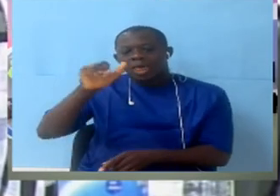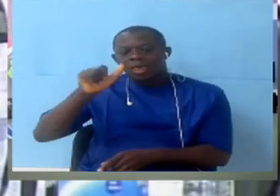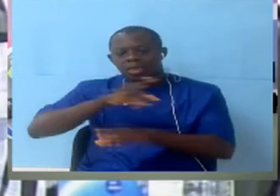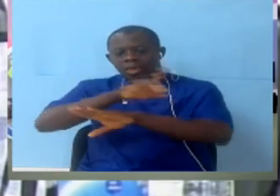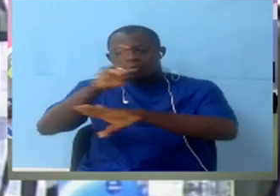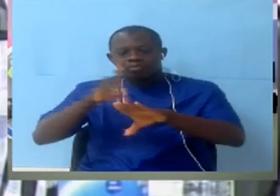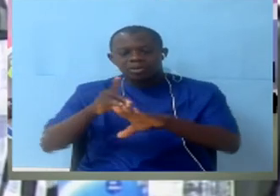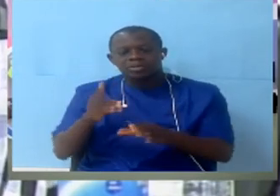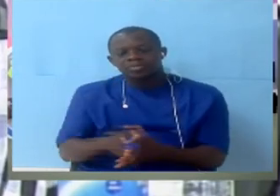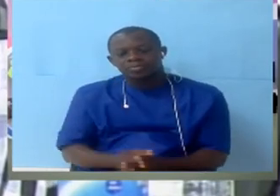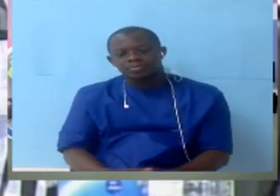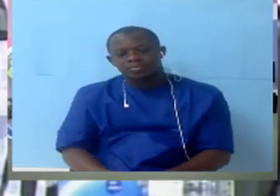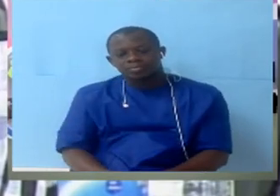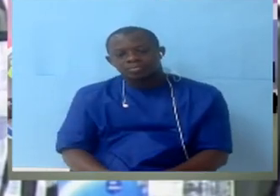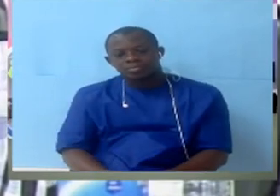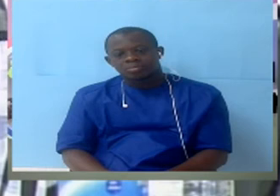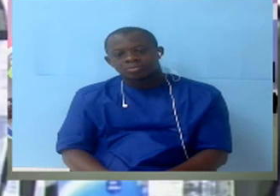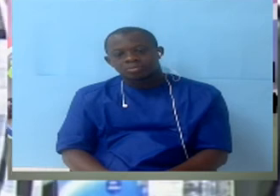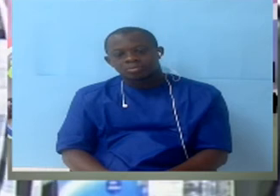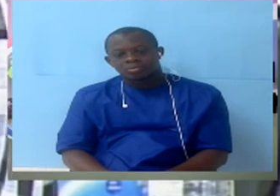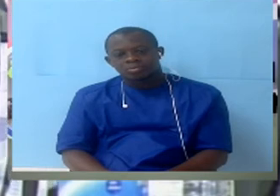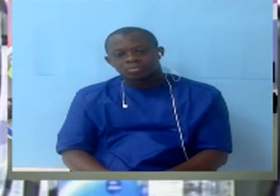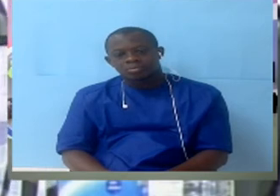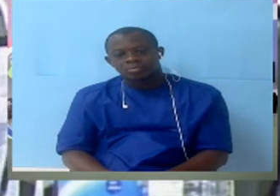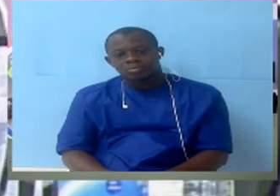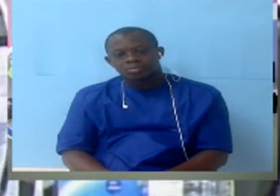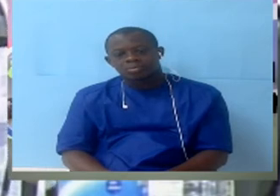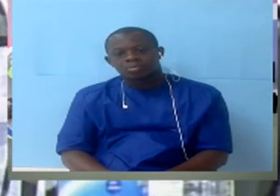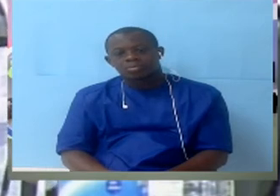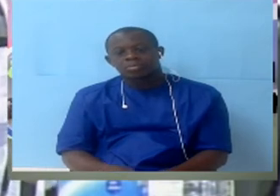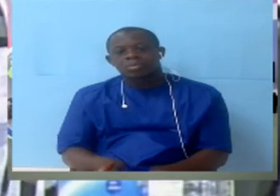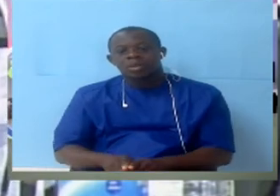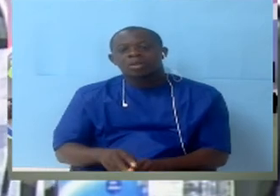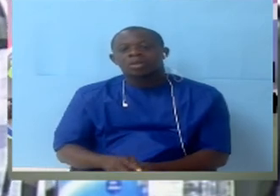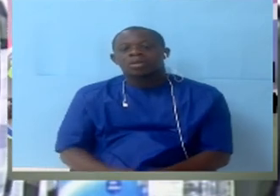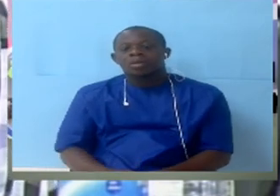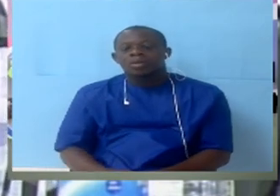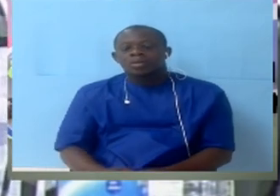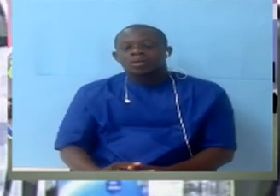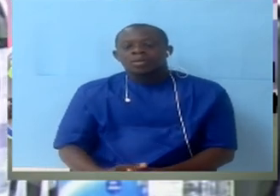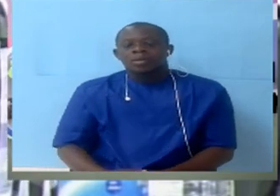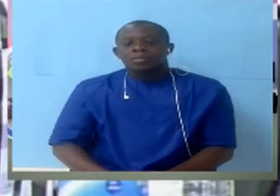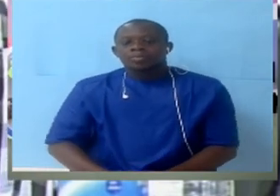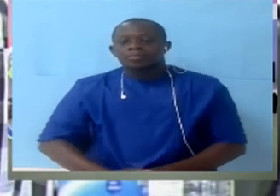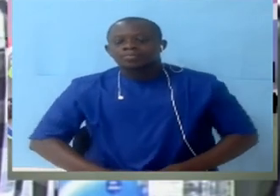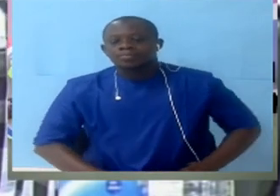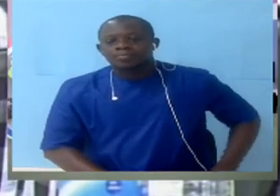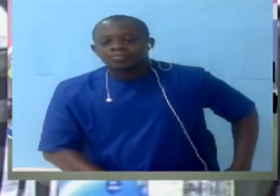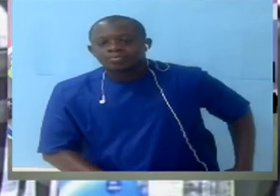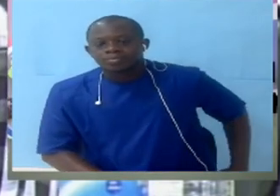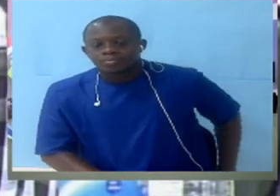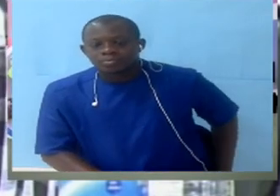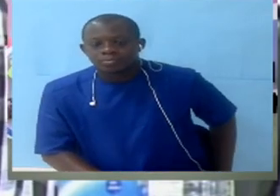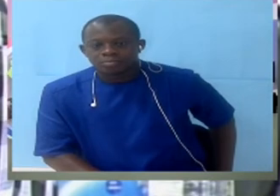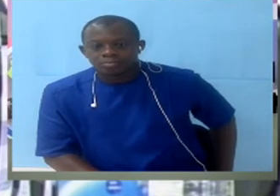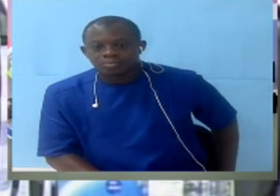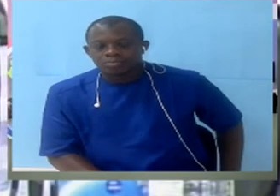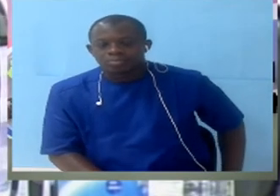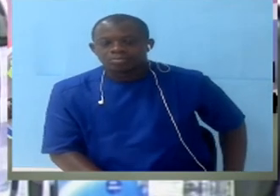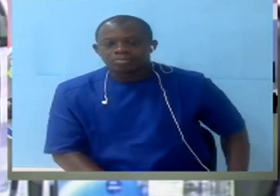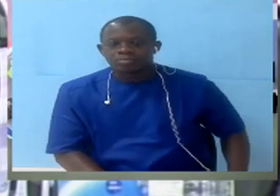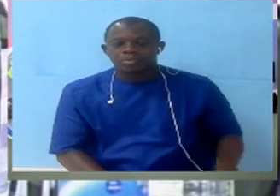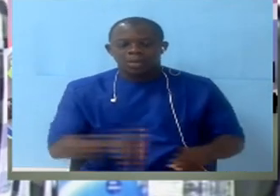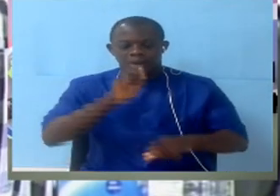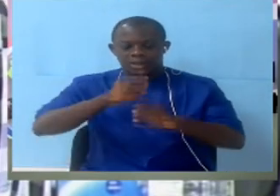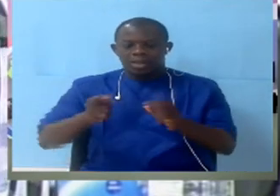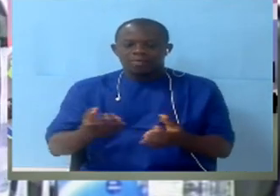Dimba. Because bo boroni nga sema war bata do fodo kataki fa ani akofoye dimba jele bla to je wala sisi ah man dimba o